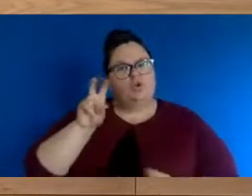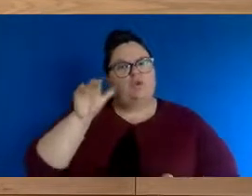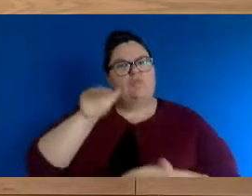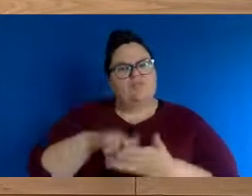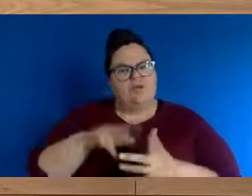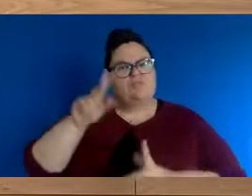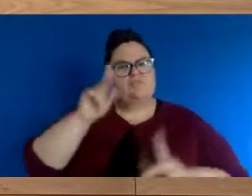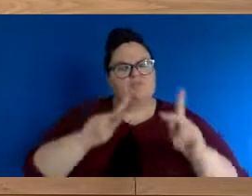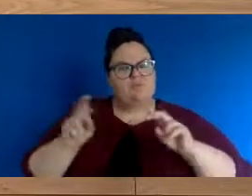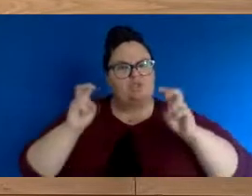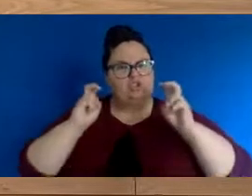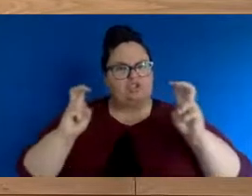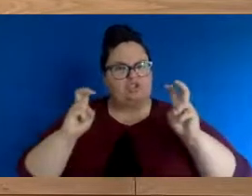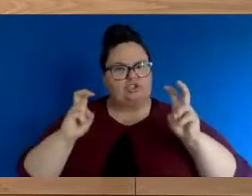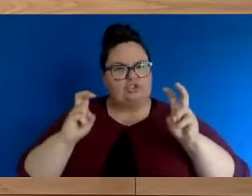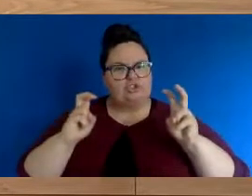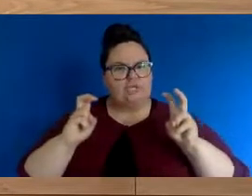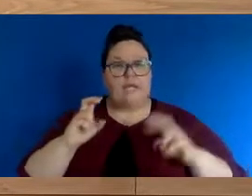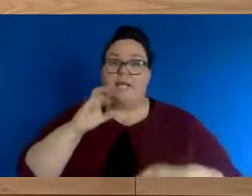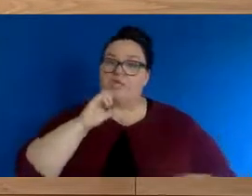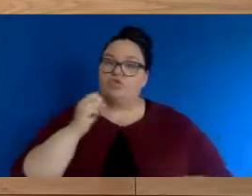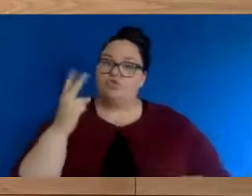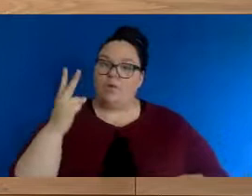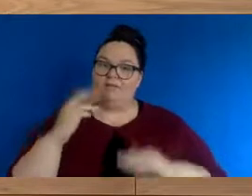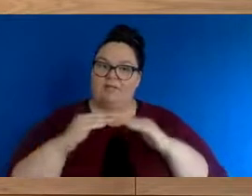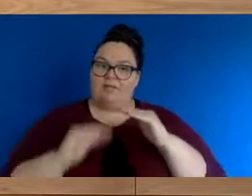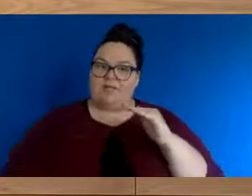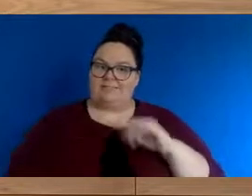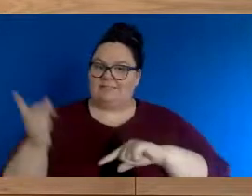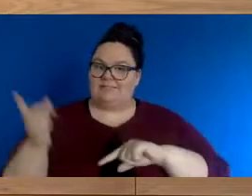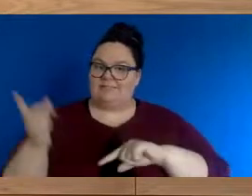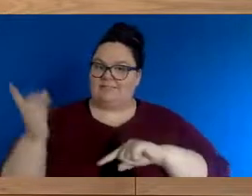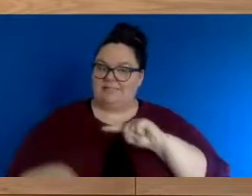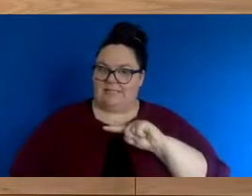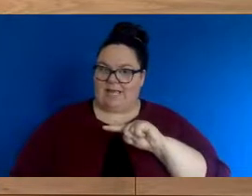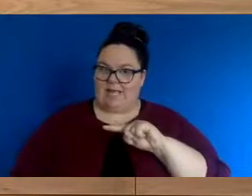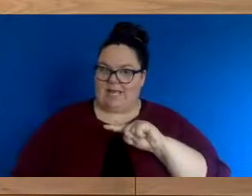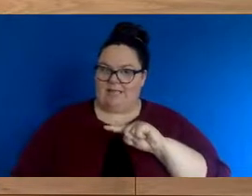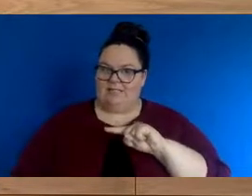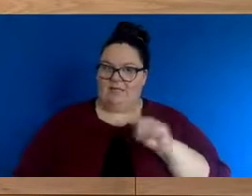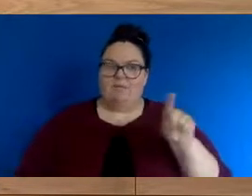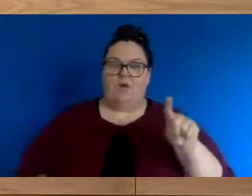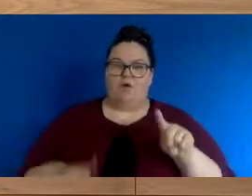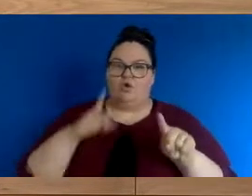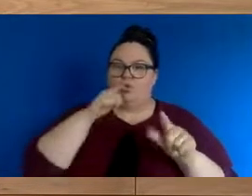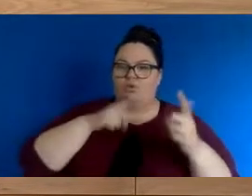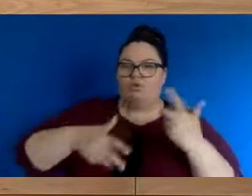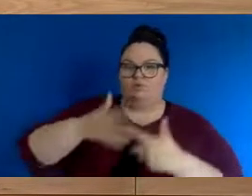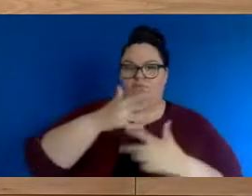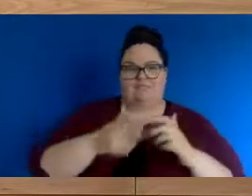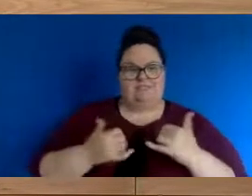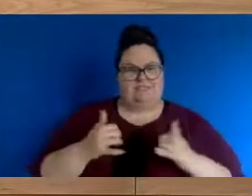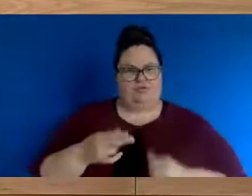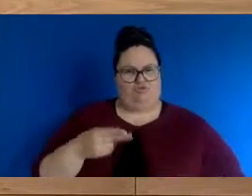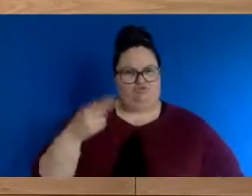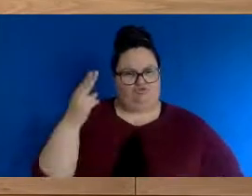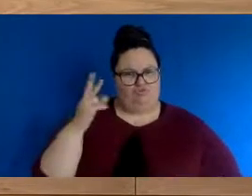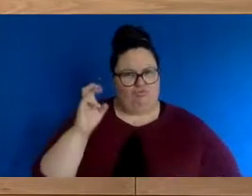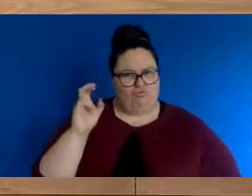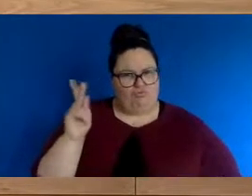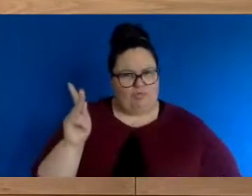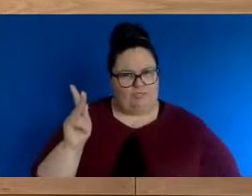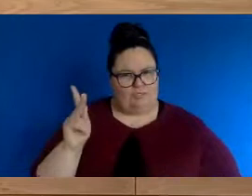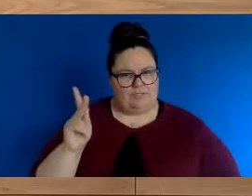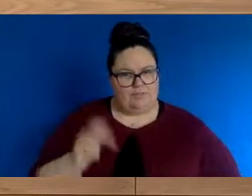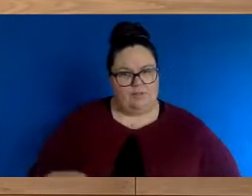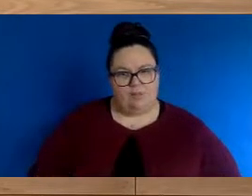under 12 can't get the shot, unvaccinated people they're in contact with remain at risk. Is there potential for that to cause a spike